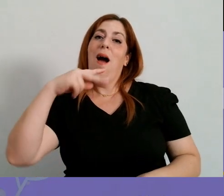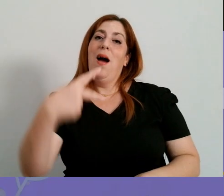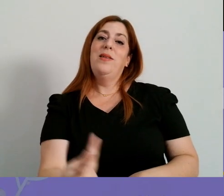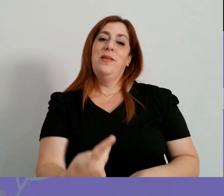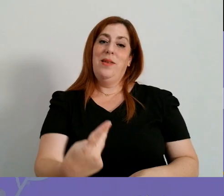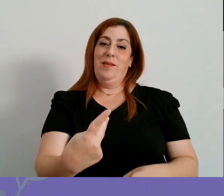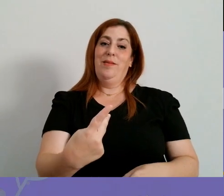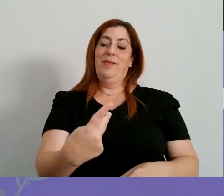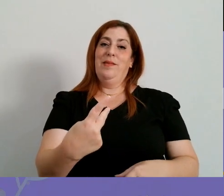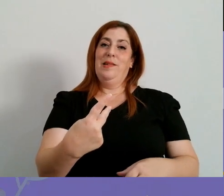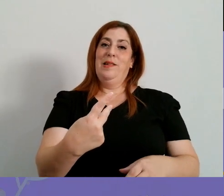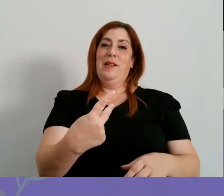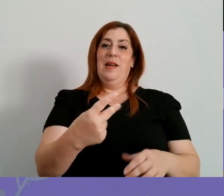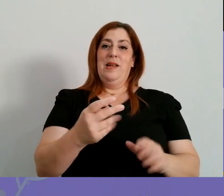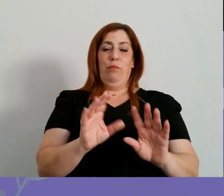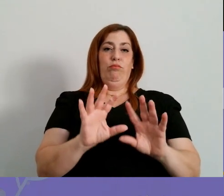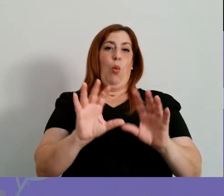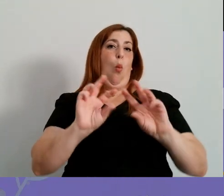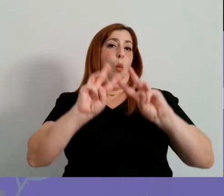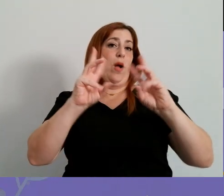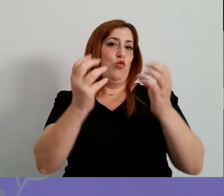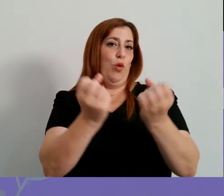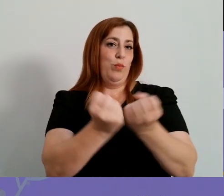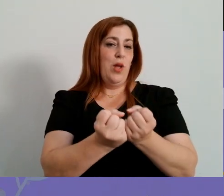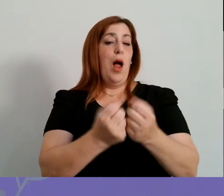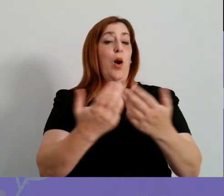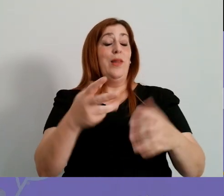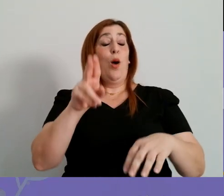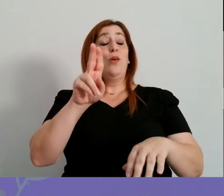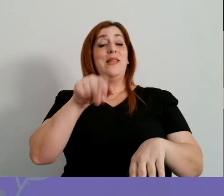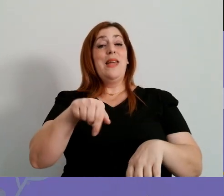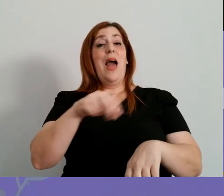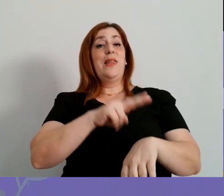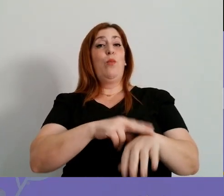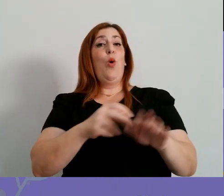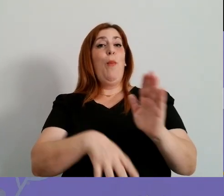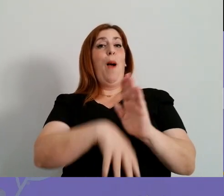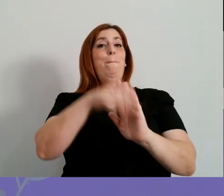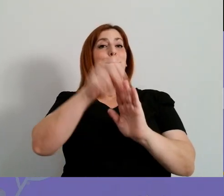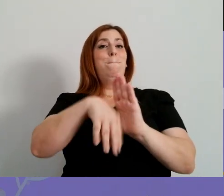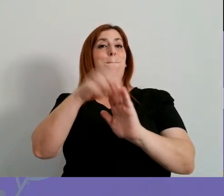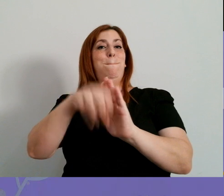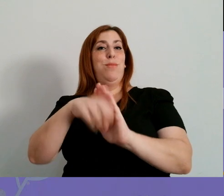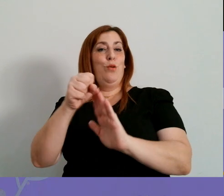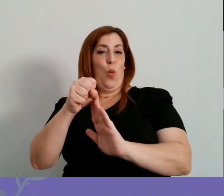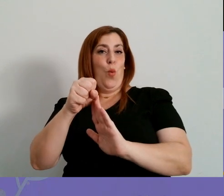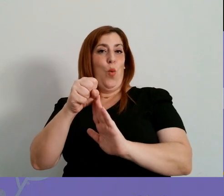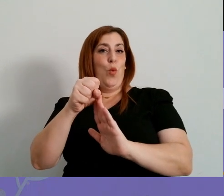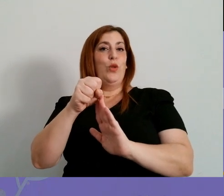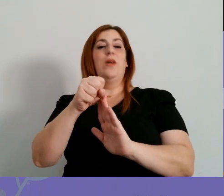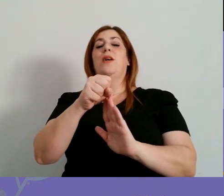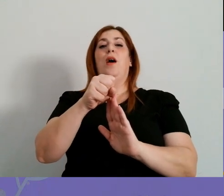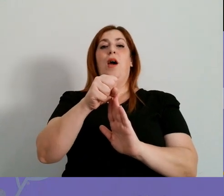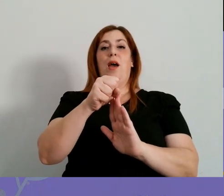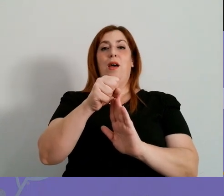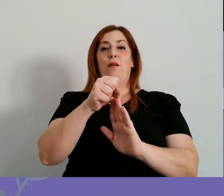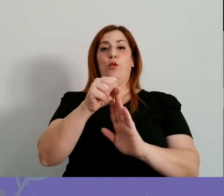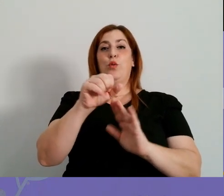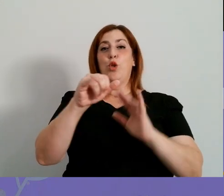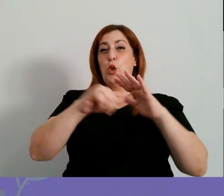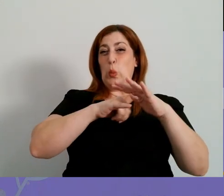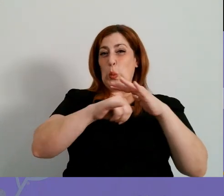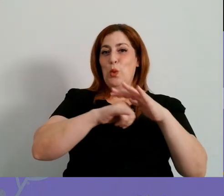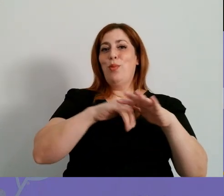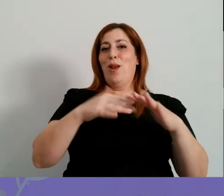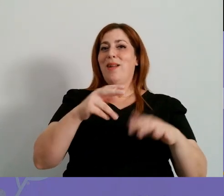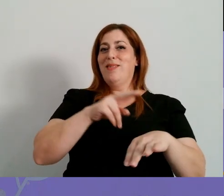which are starting to be uploaded to YouTube, so keep an eye out for those. If you follow any of the socials of the partners of